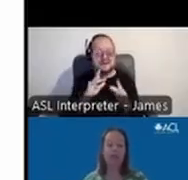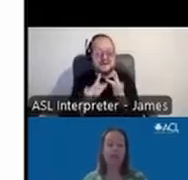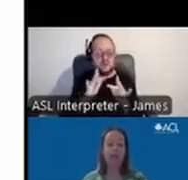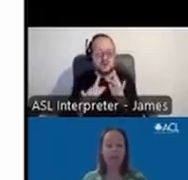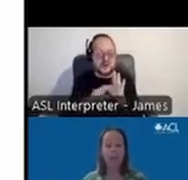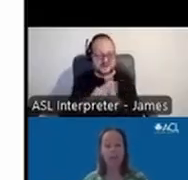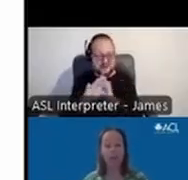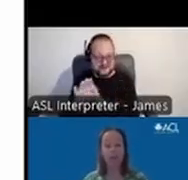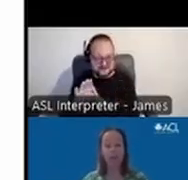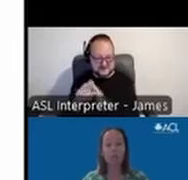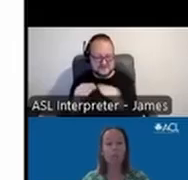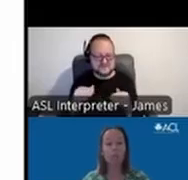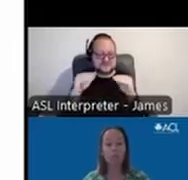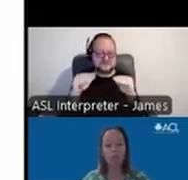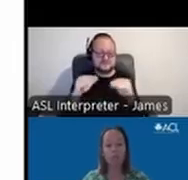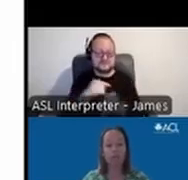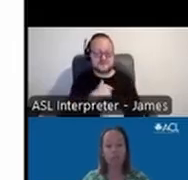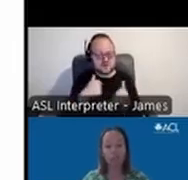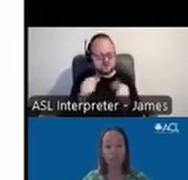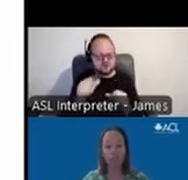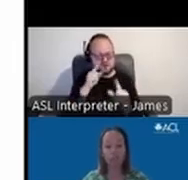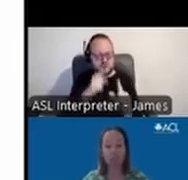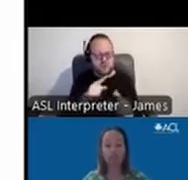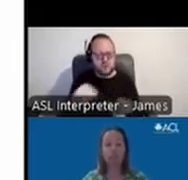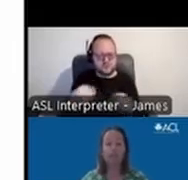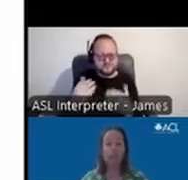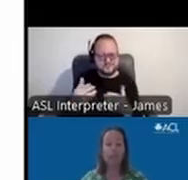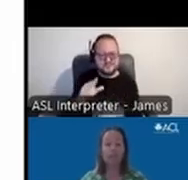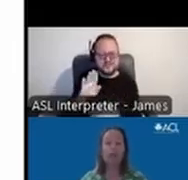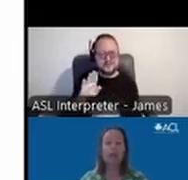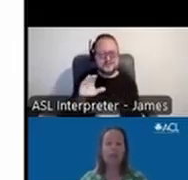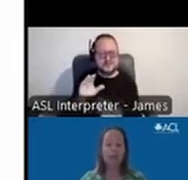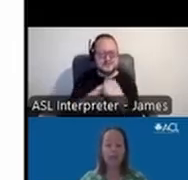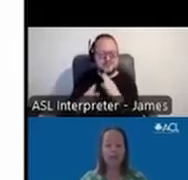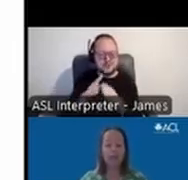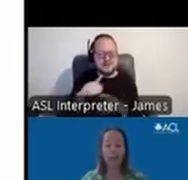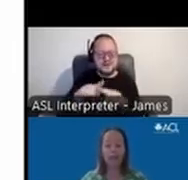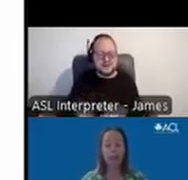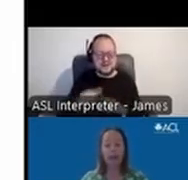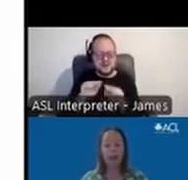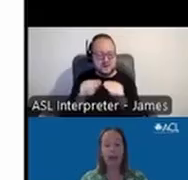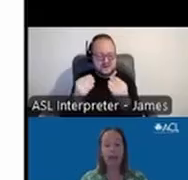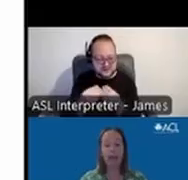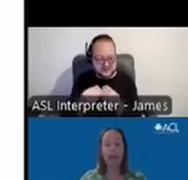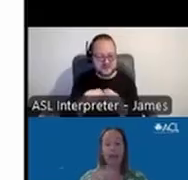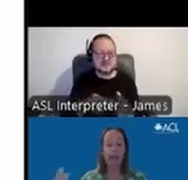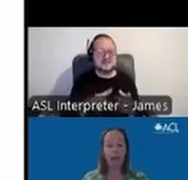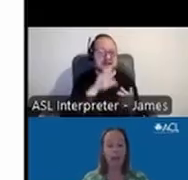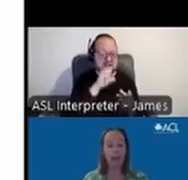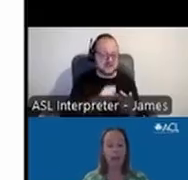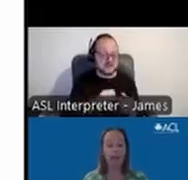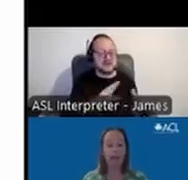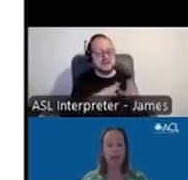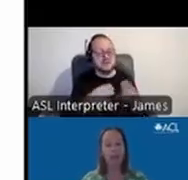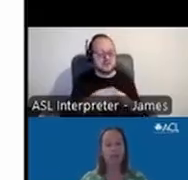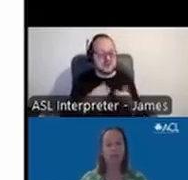and sustaining partnerships between community-based organizations in the aging and disability networks and the healthcare